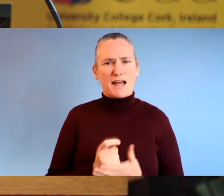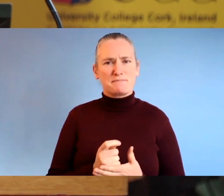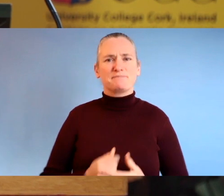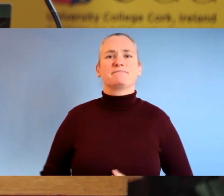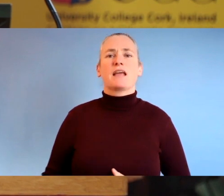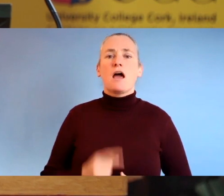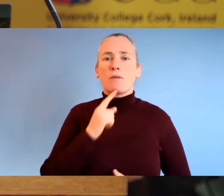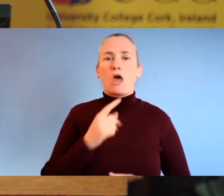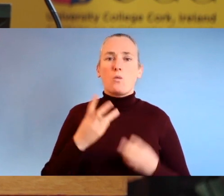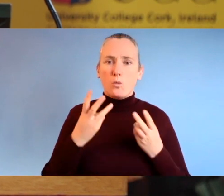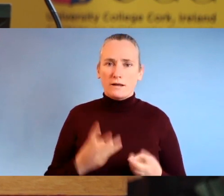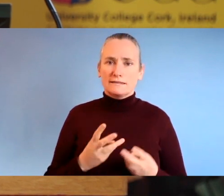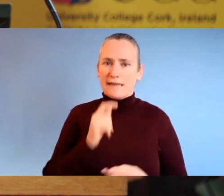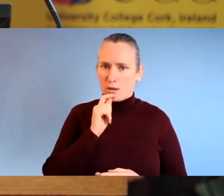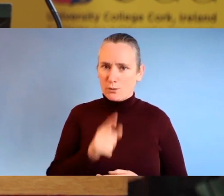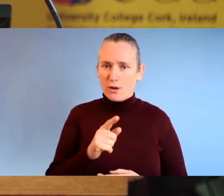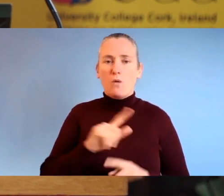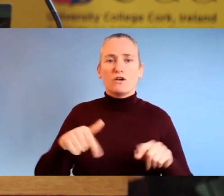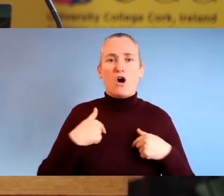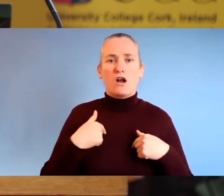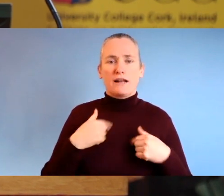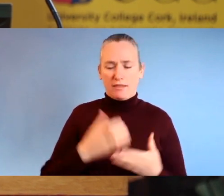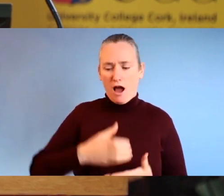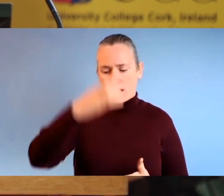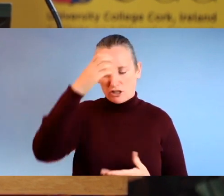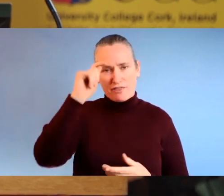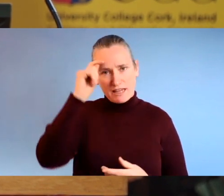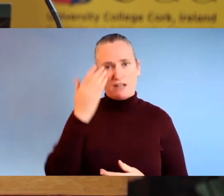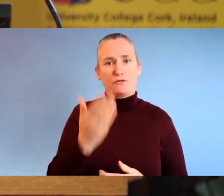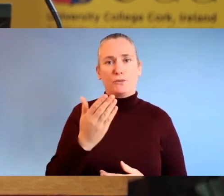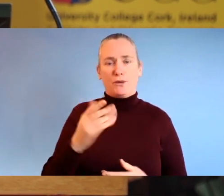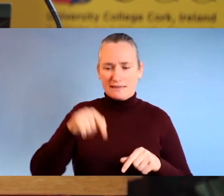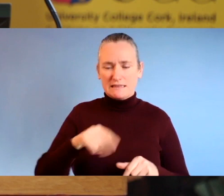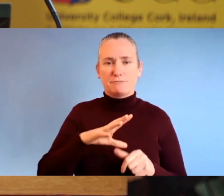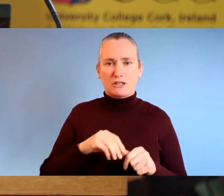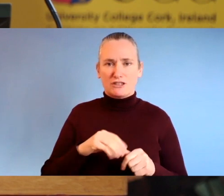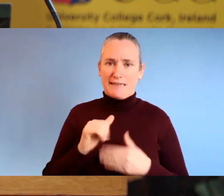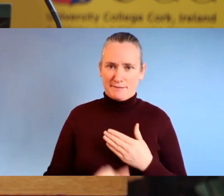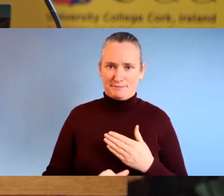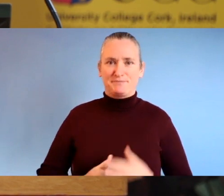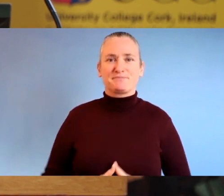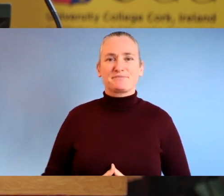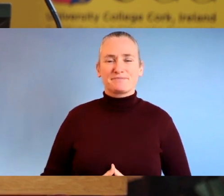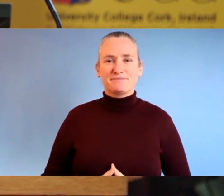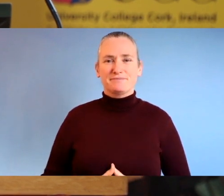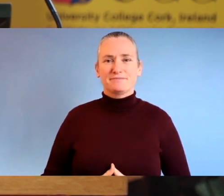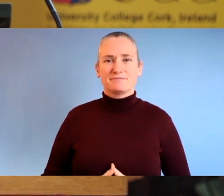special time, but I want to assure you that we are all in the college thinking of you on this very special